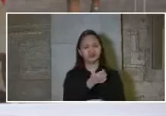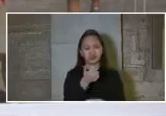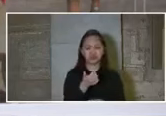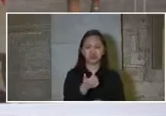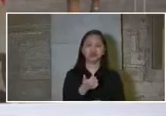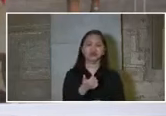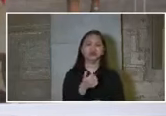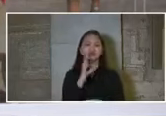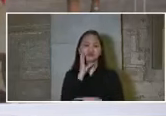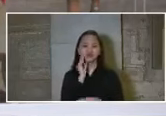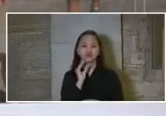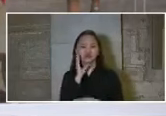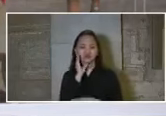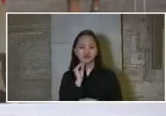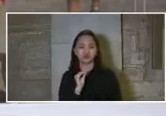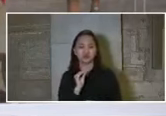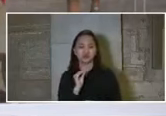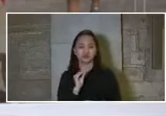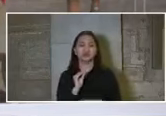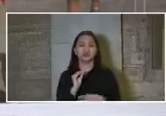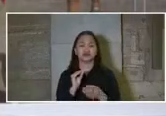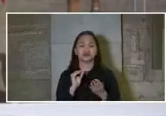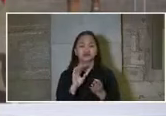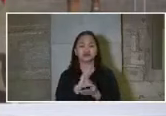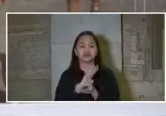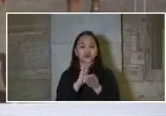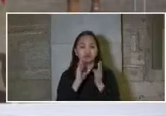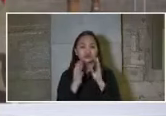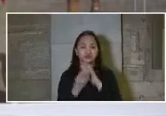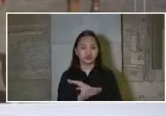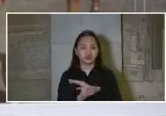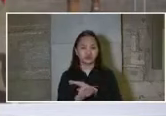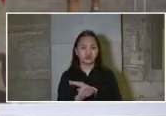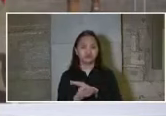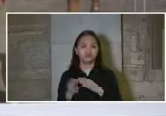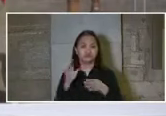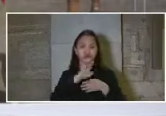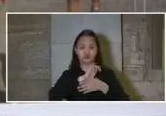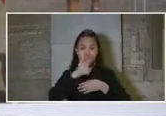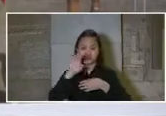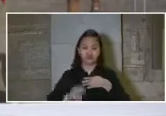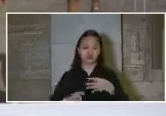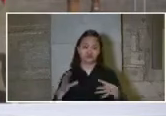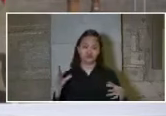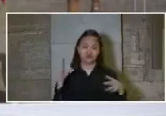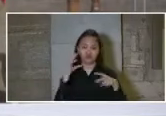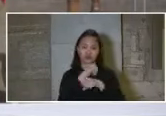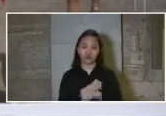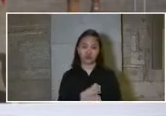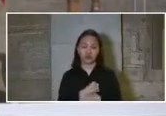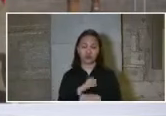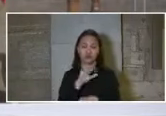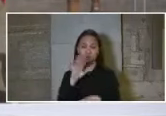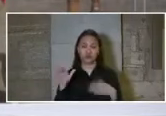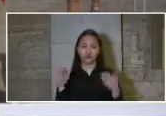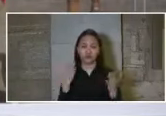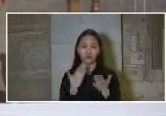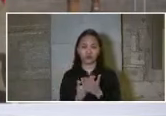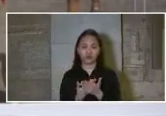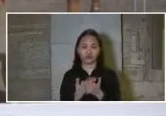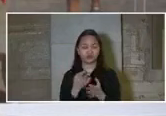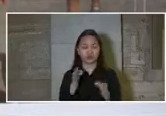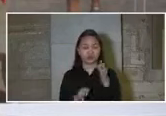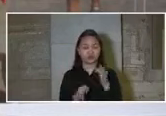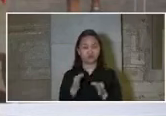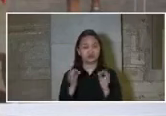then it will simply be the end. Tapos na. Tapos na ang lahat kapag